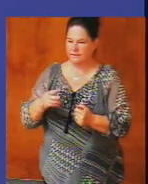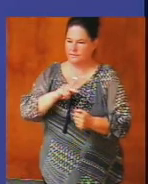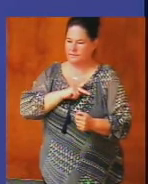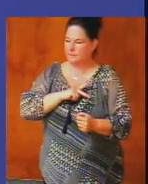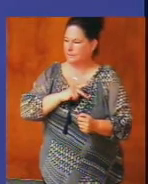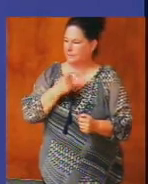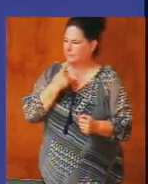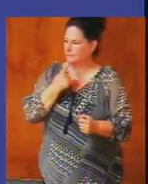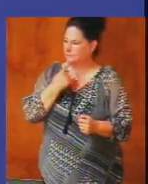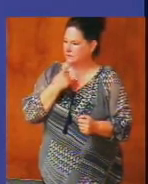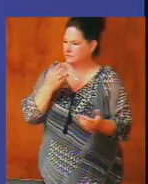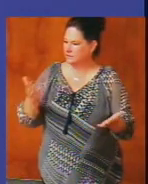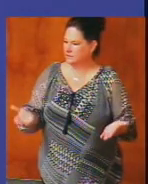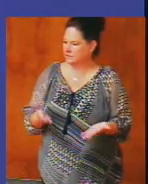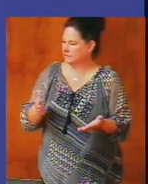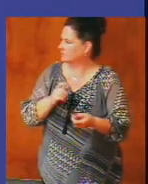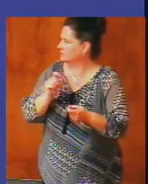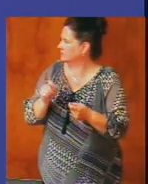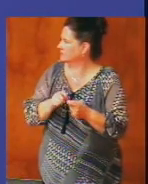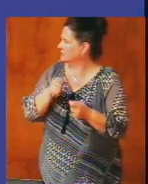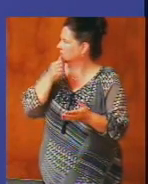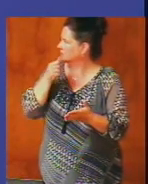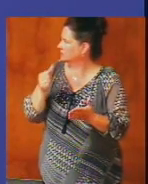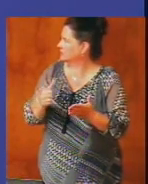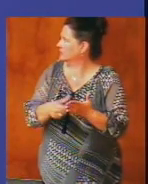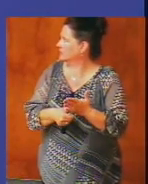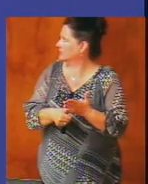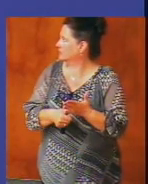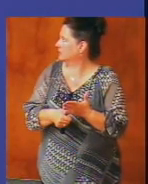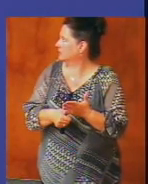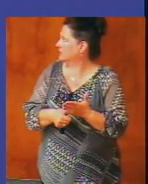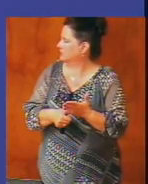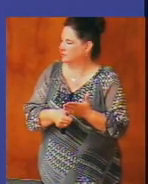says in this particular letter.